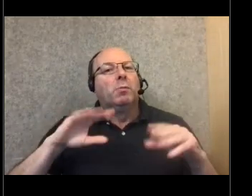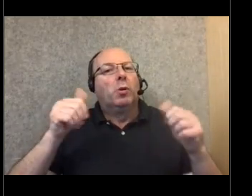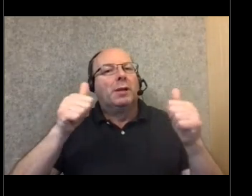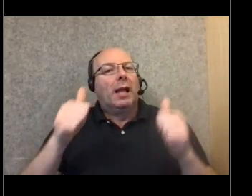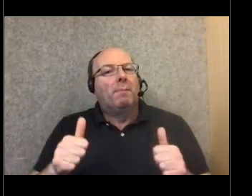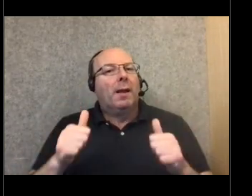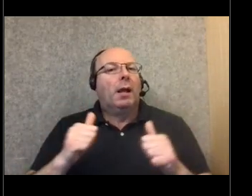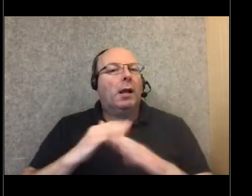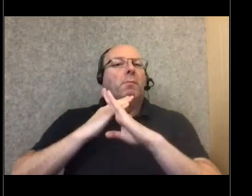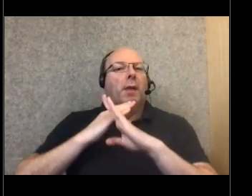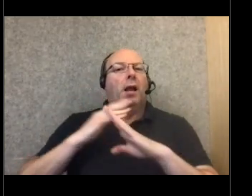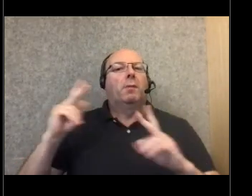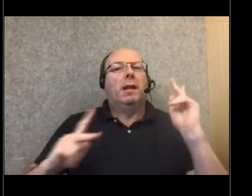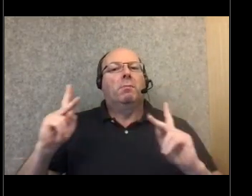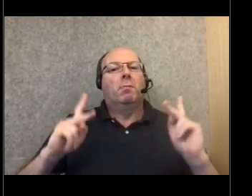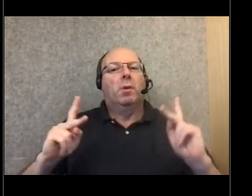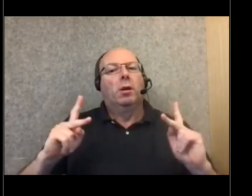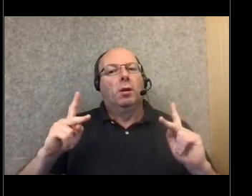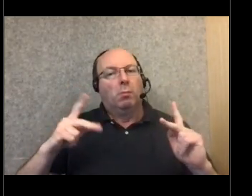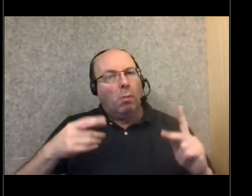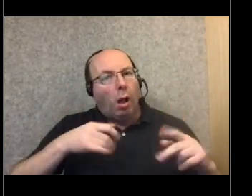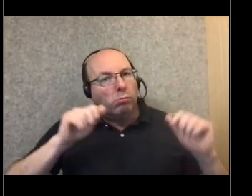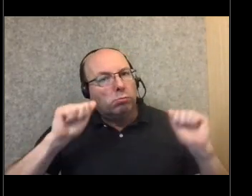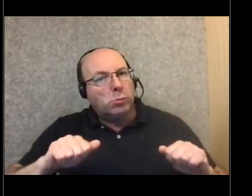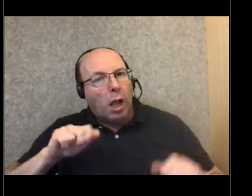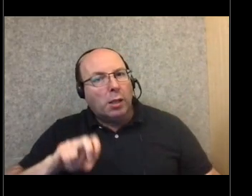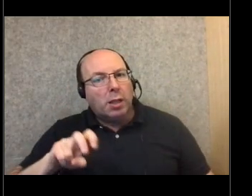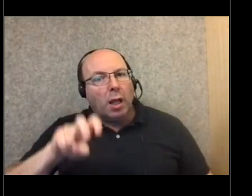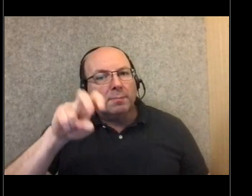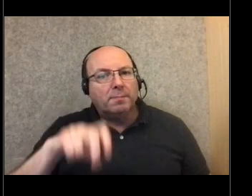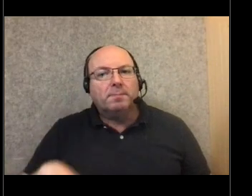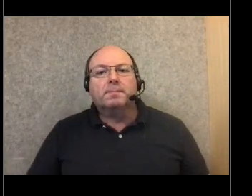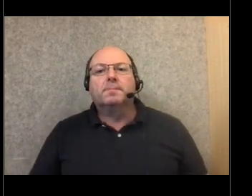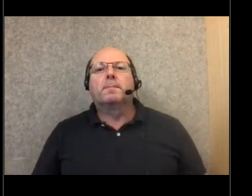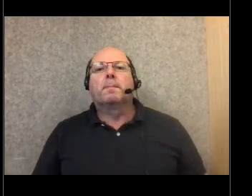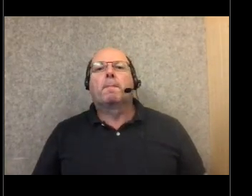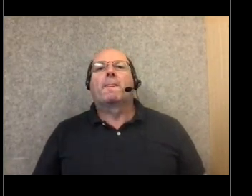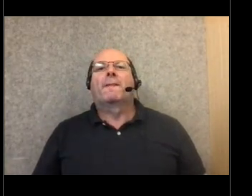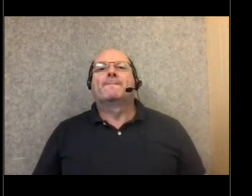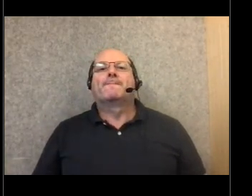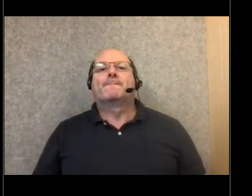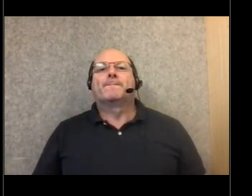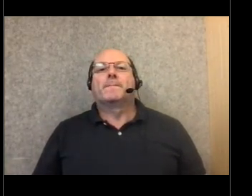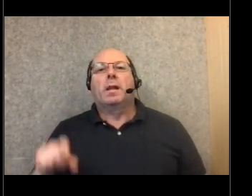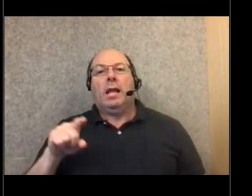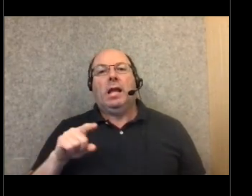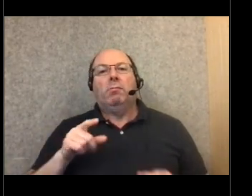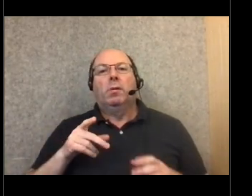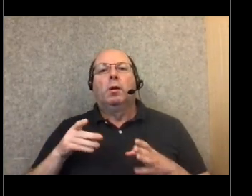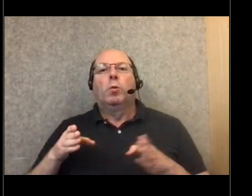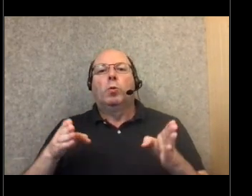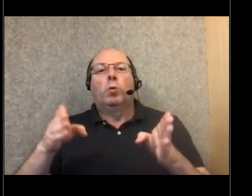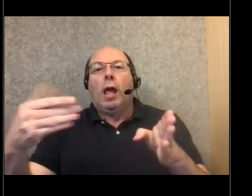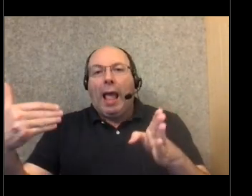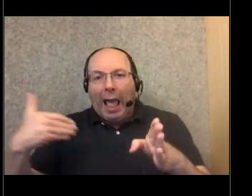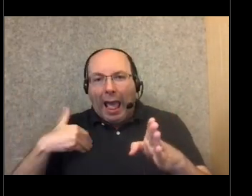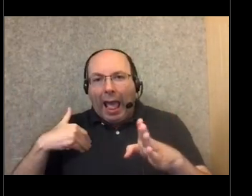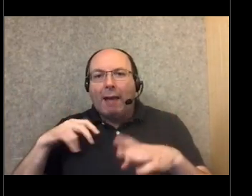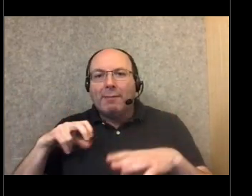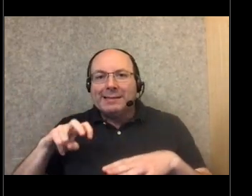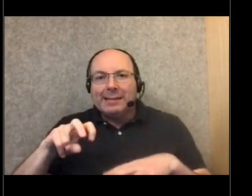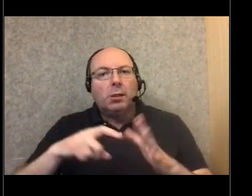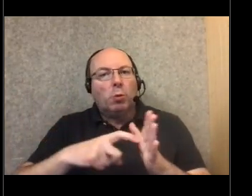When stairs are installed along routes that are required to be accessible, there must be